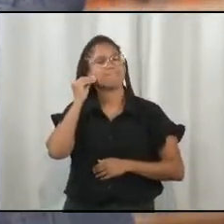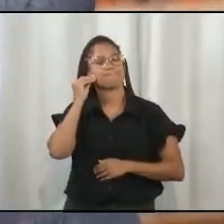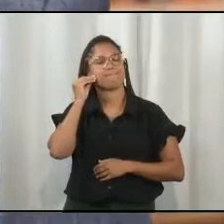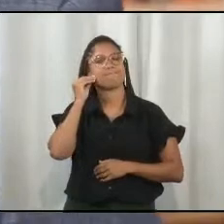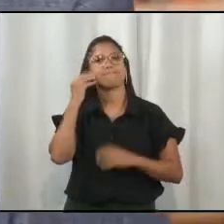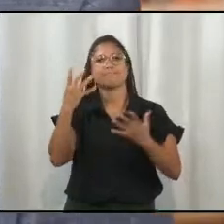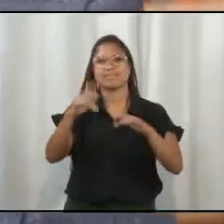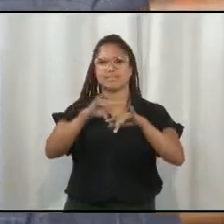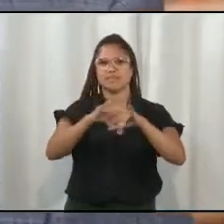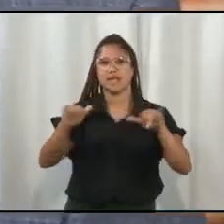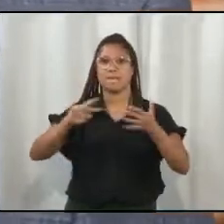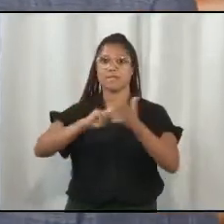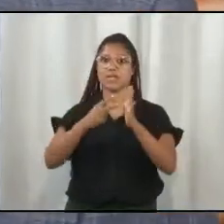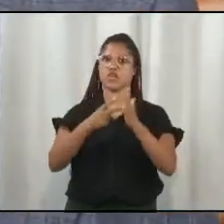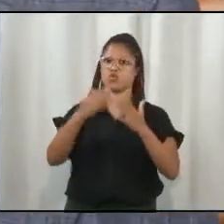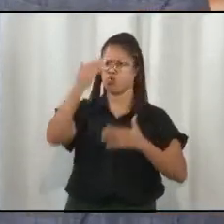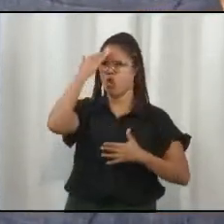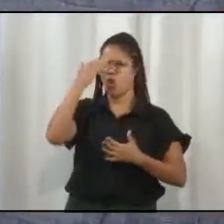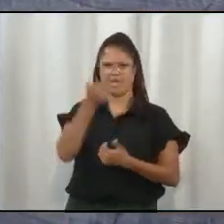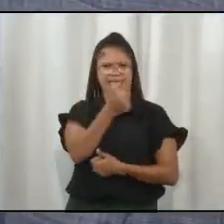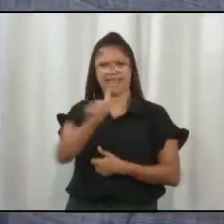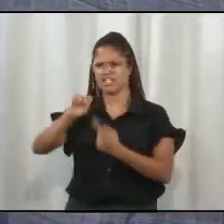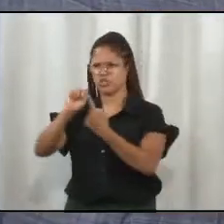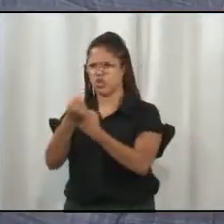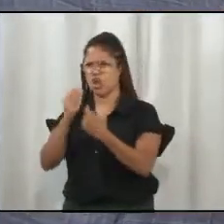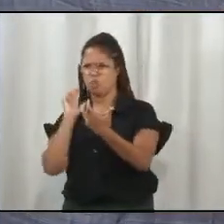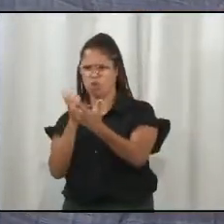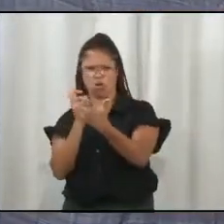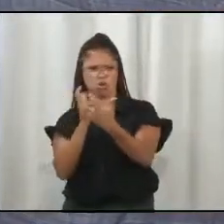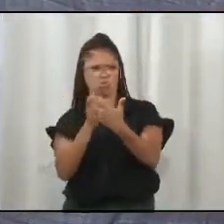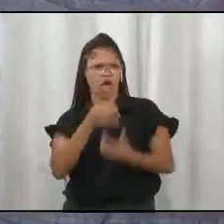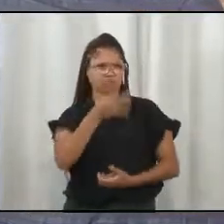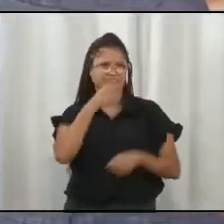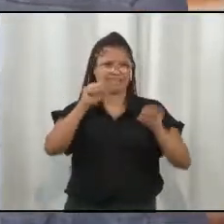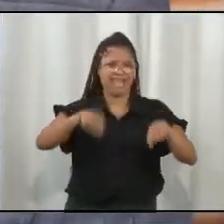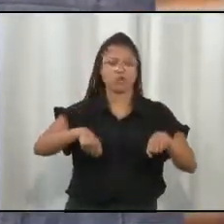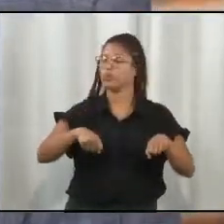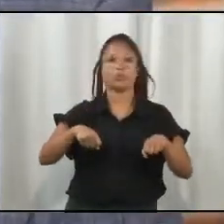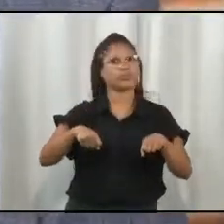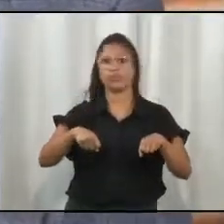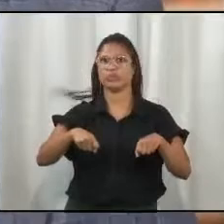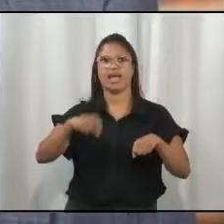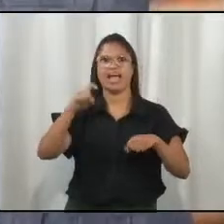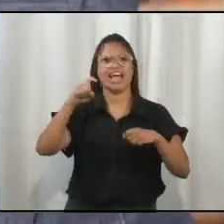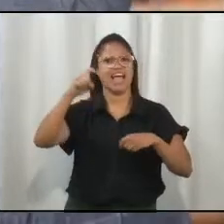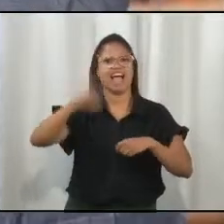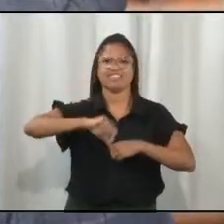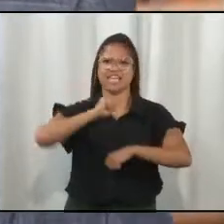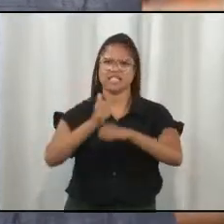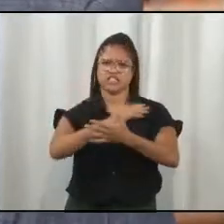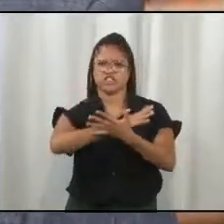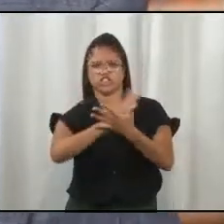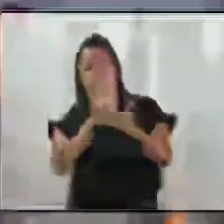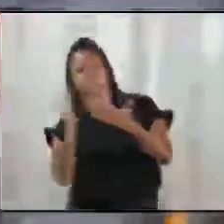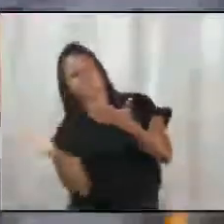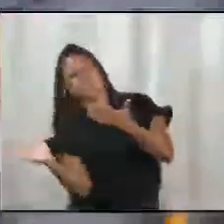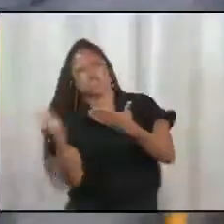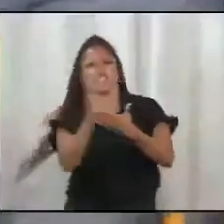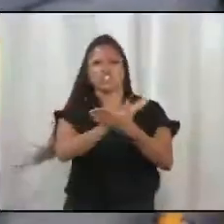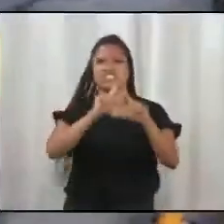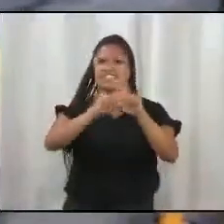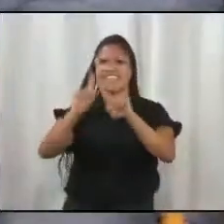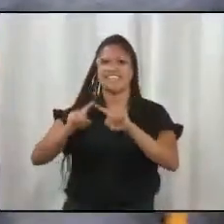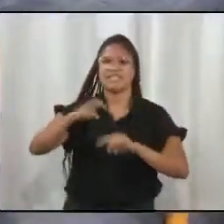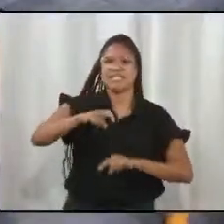no one-size-fits-all solution and that we need to create a wide array of resources to meet everyone's needs. So thank